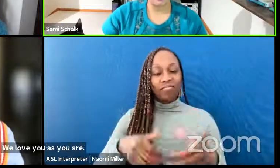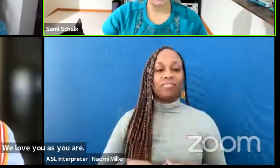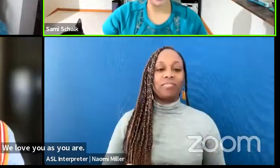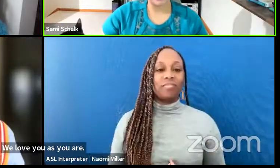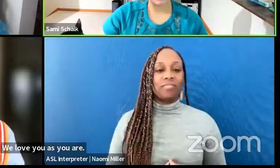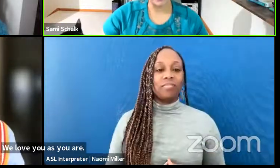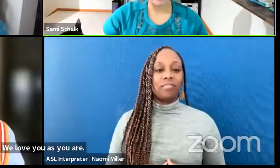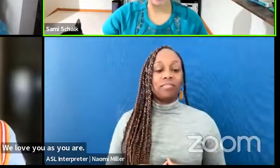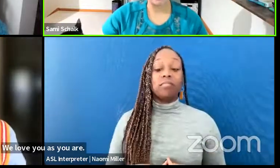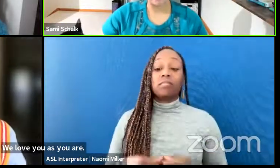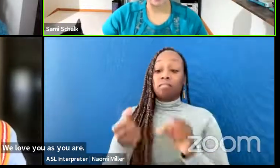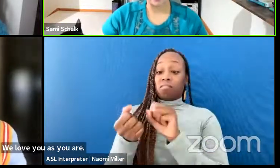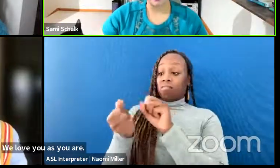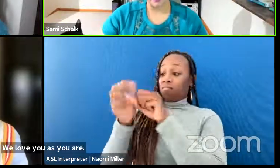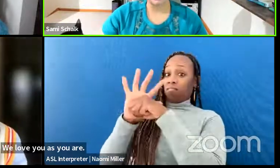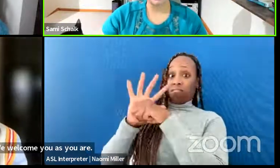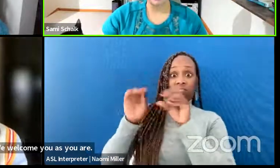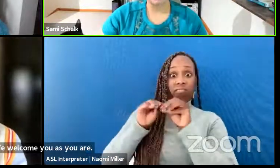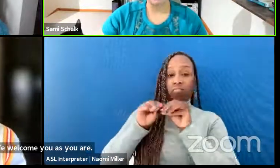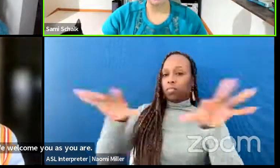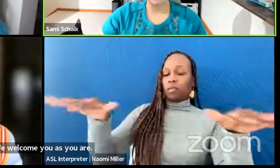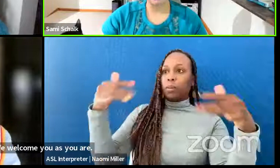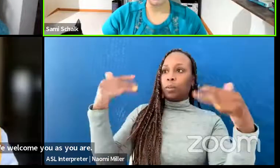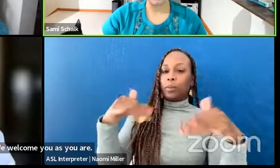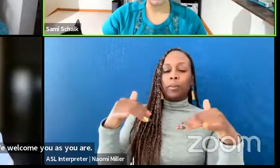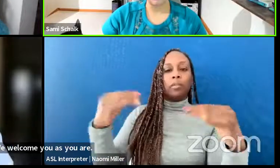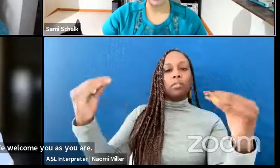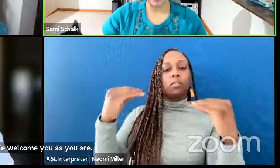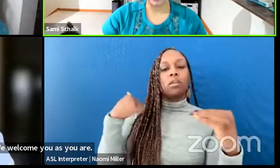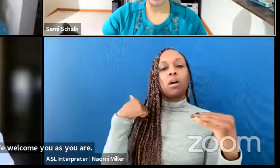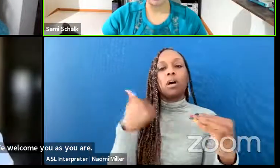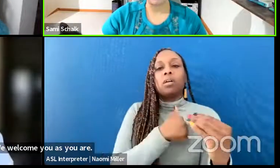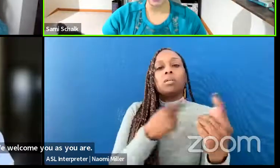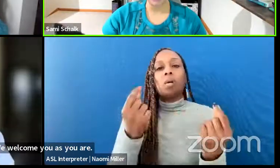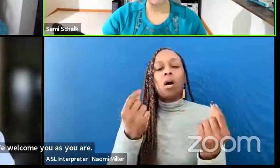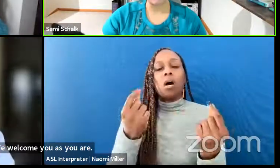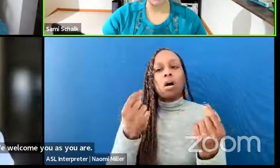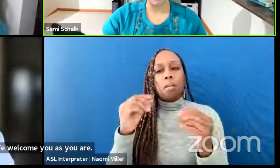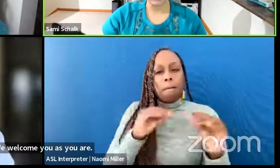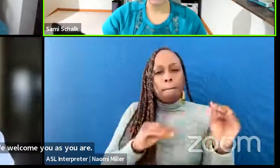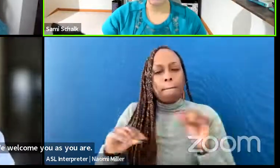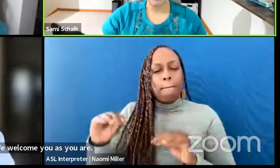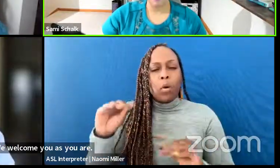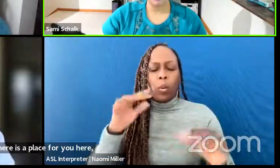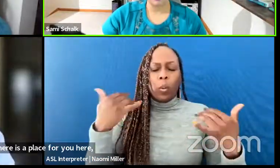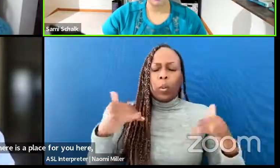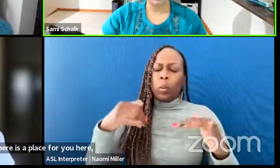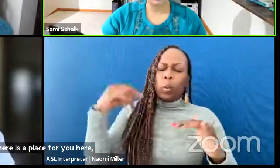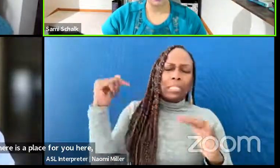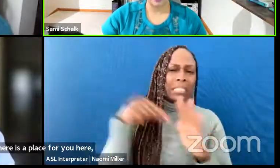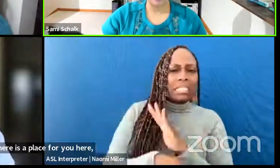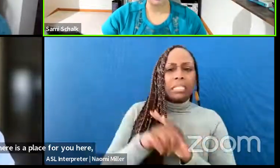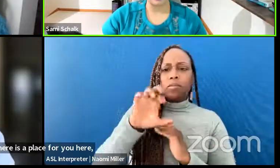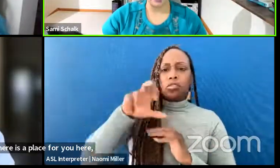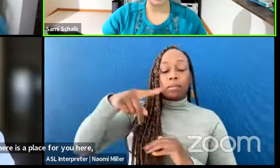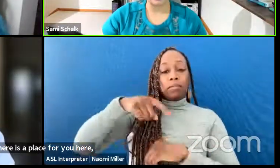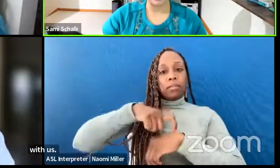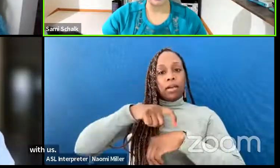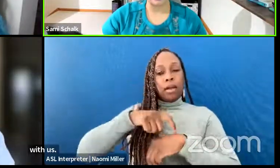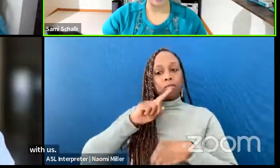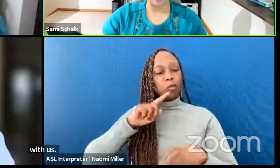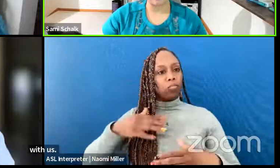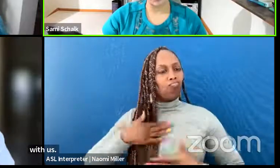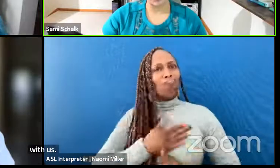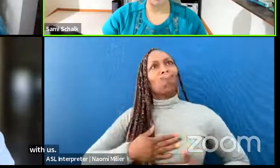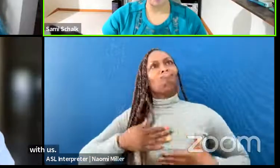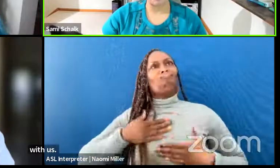The COVID-19 pandemic has taught us to move deeply in crip time, to revel in the joy of togetherness